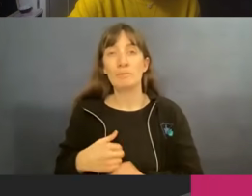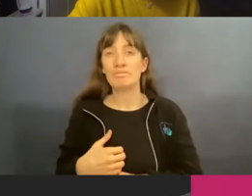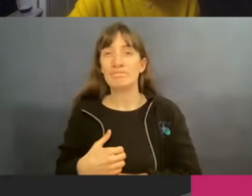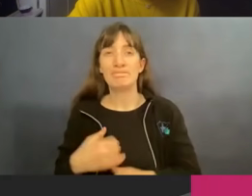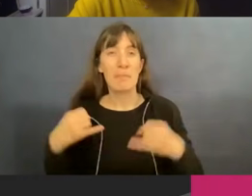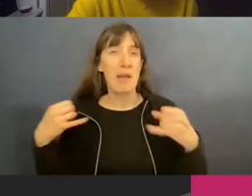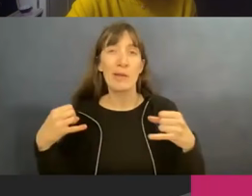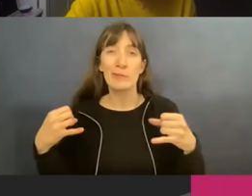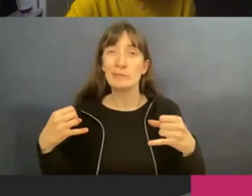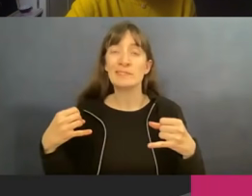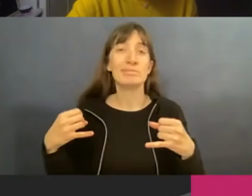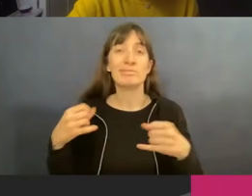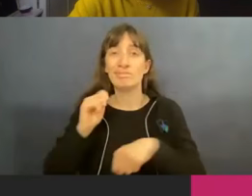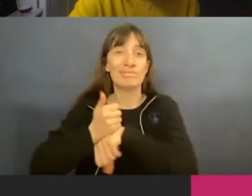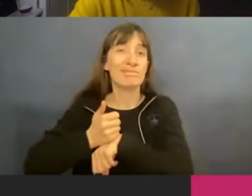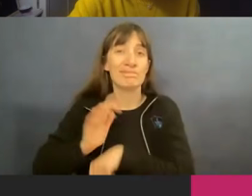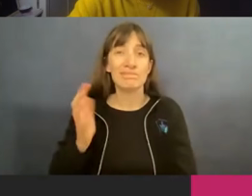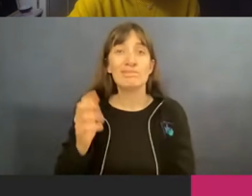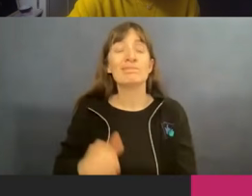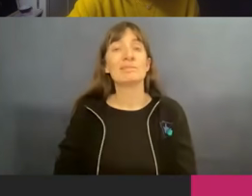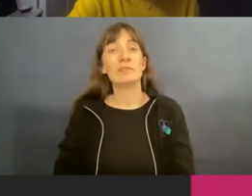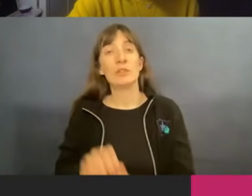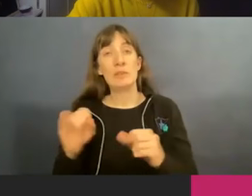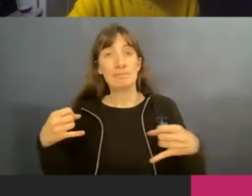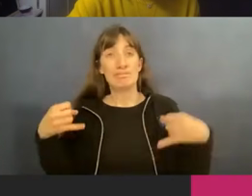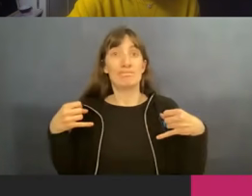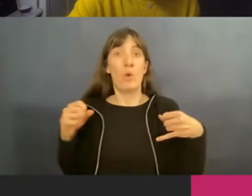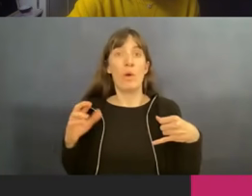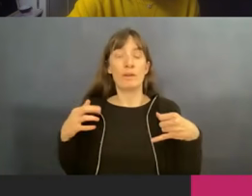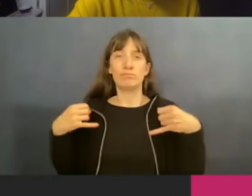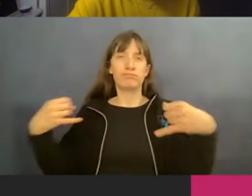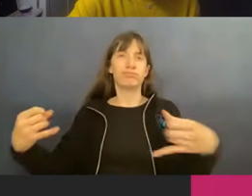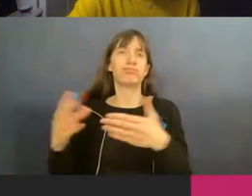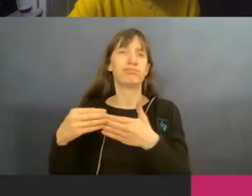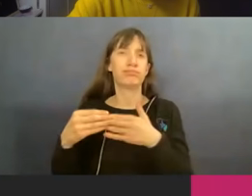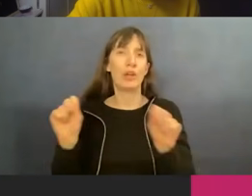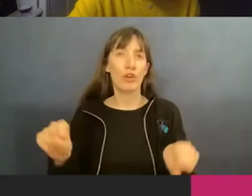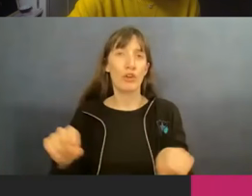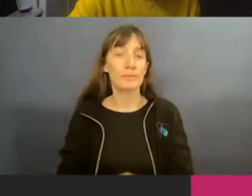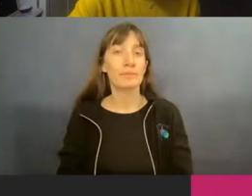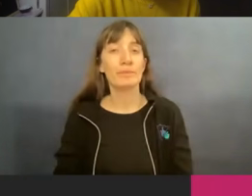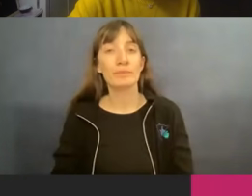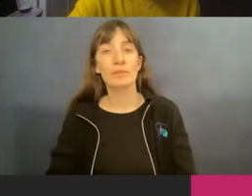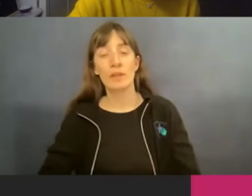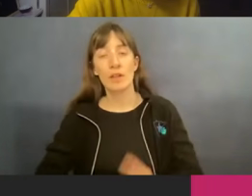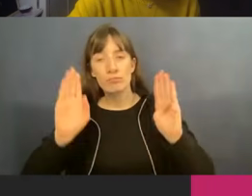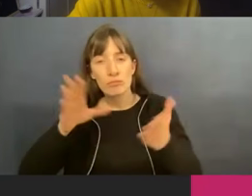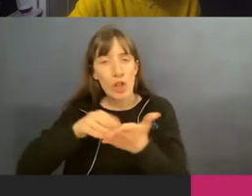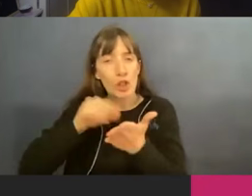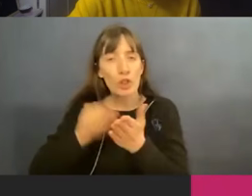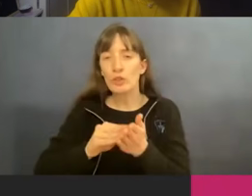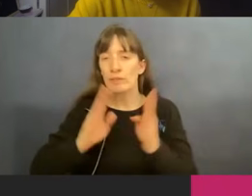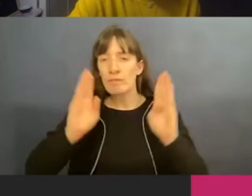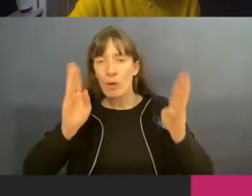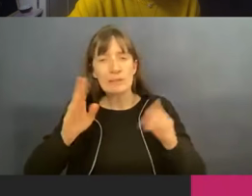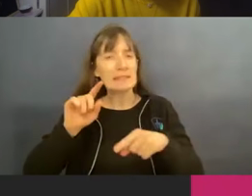people. So it could be like really porous or really restricted boundaries. They might be unable to learn or focus on anything too. So that might be